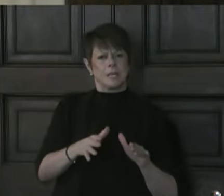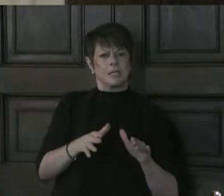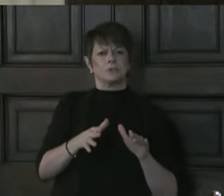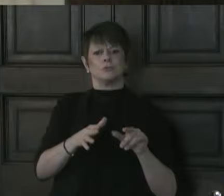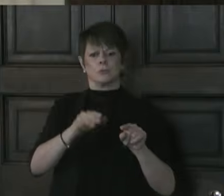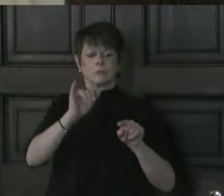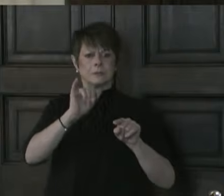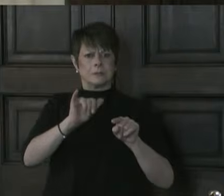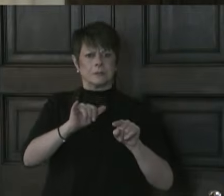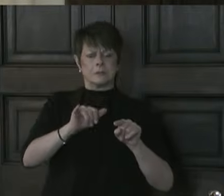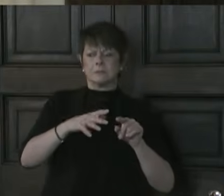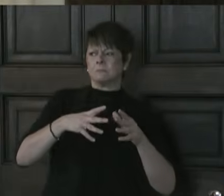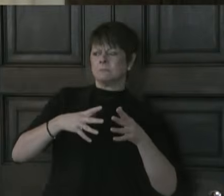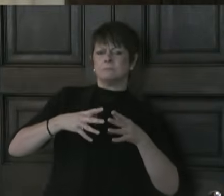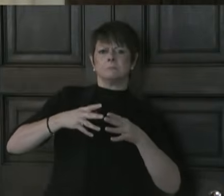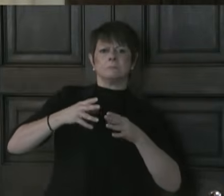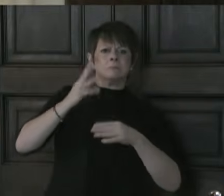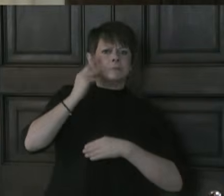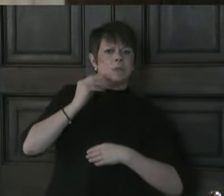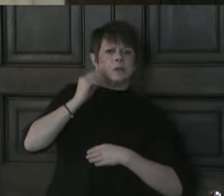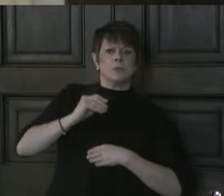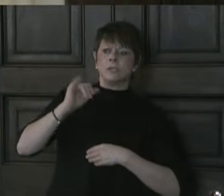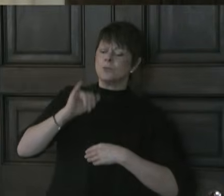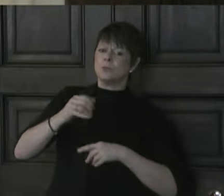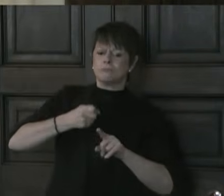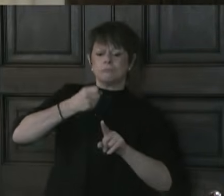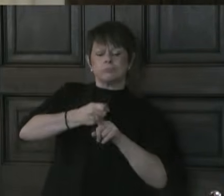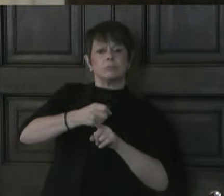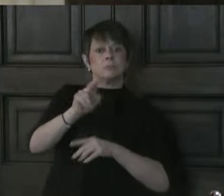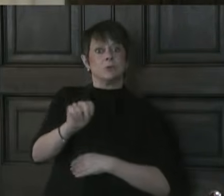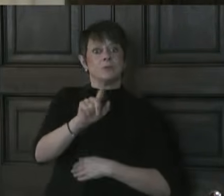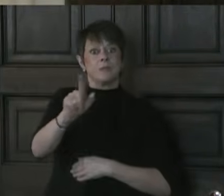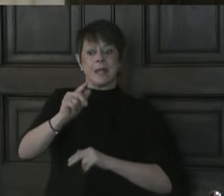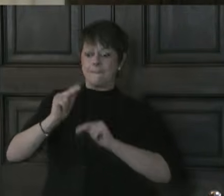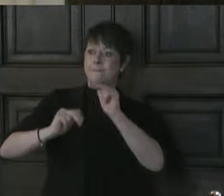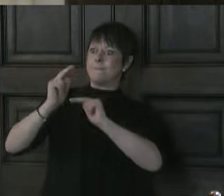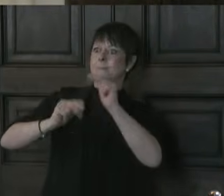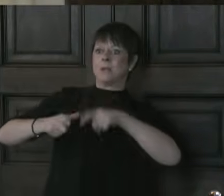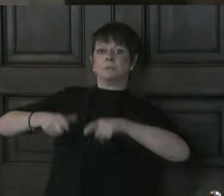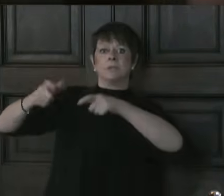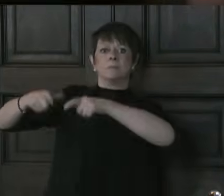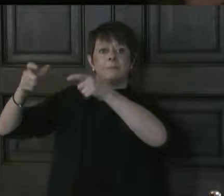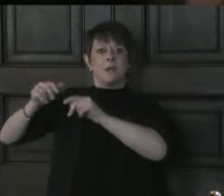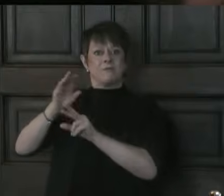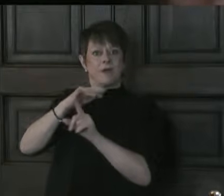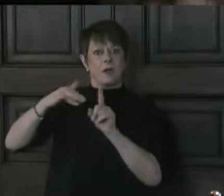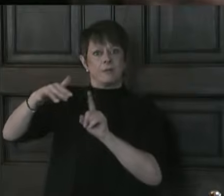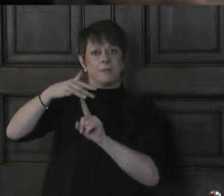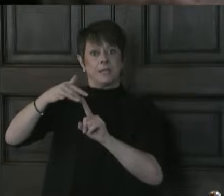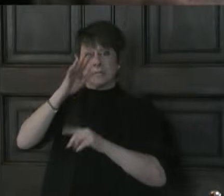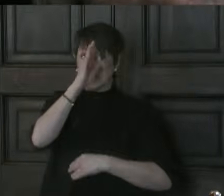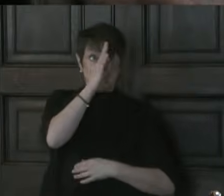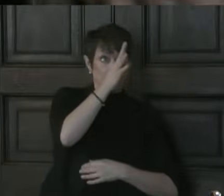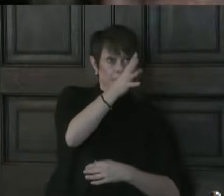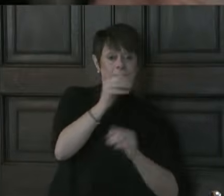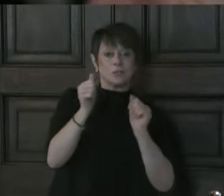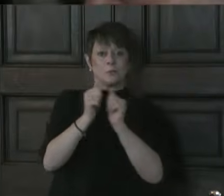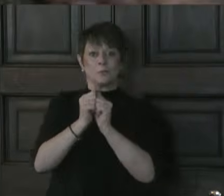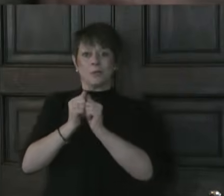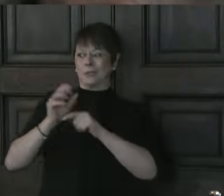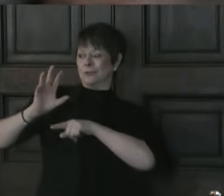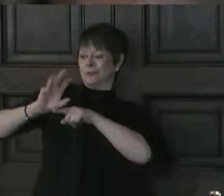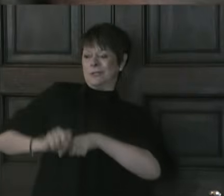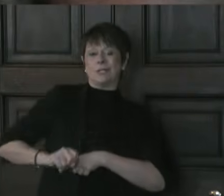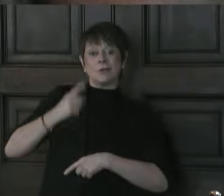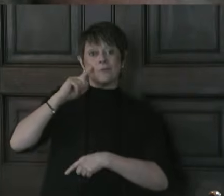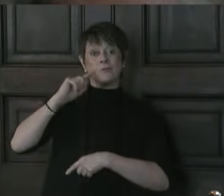has profoundly shaped Newfoundland and Labrador's built environment, blending innovation with tradition to create